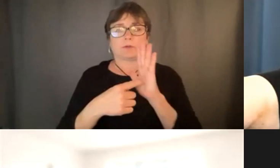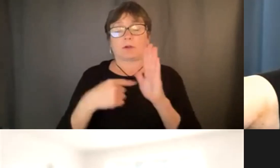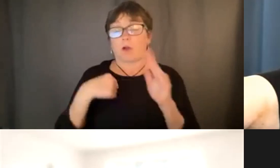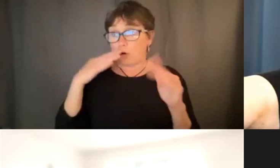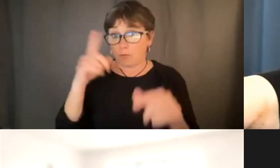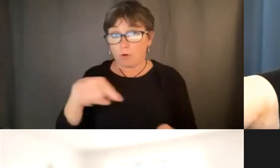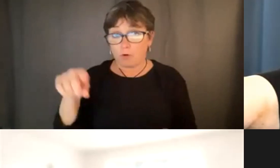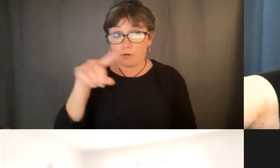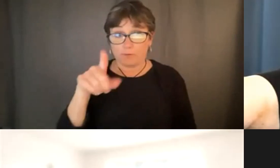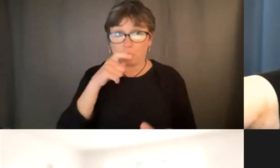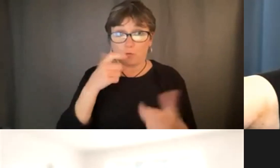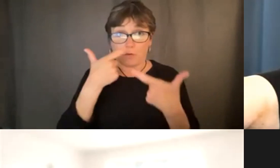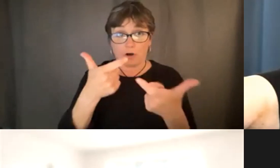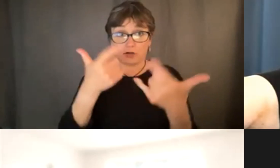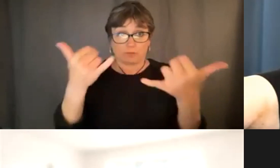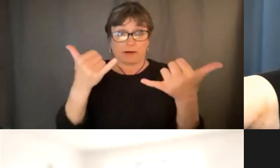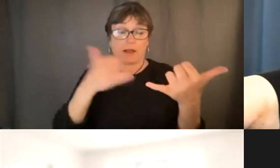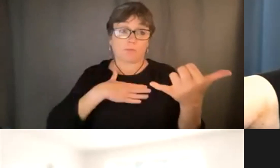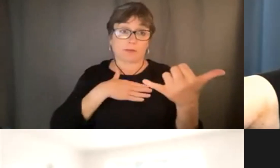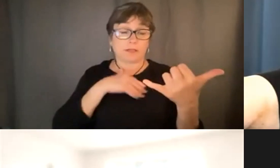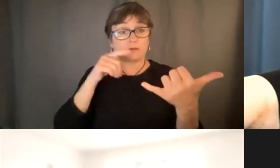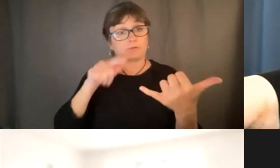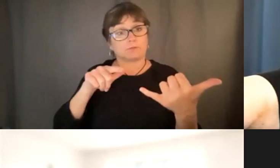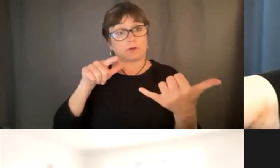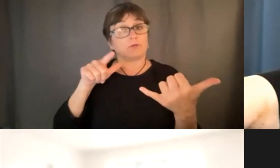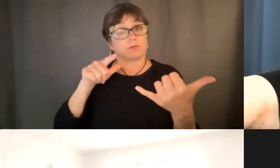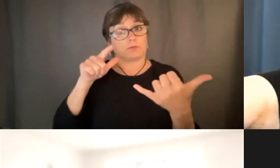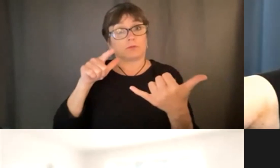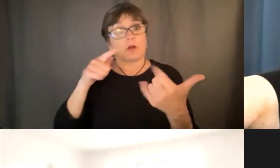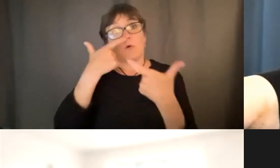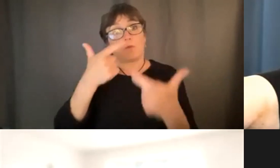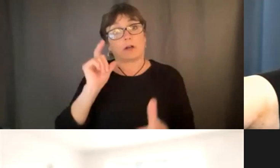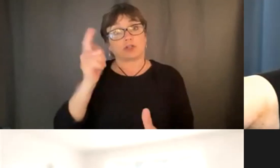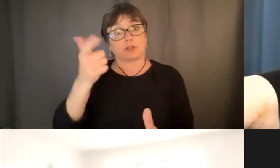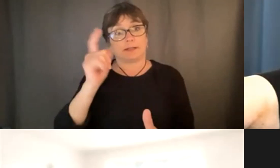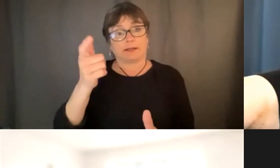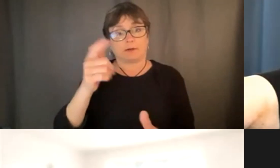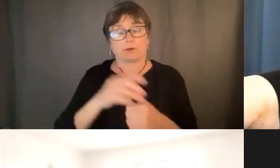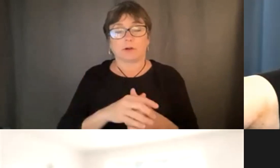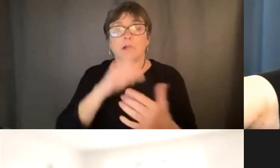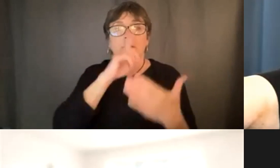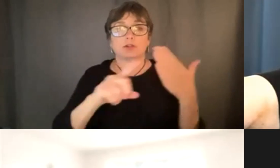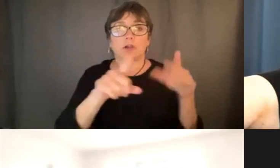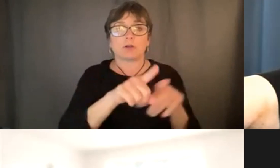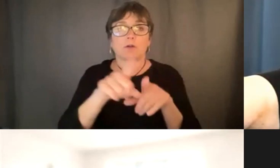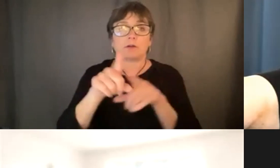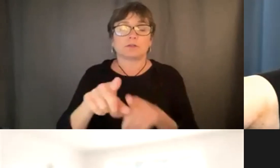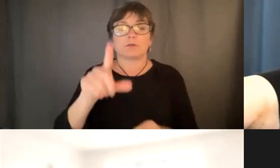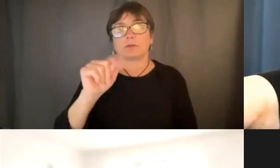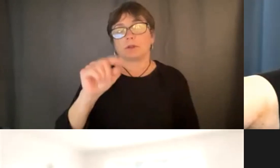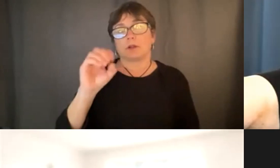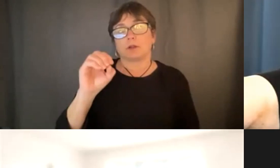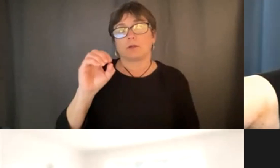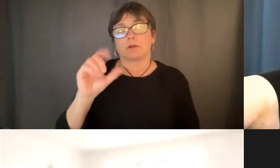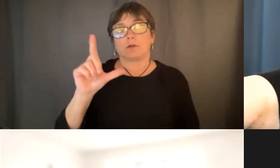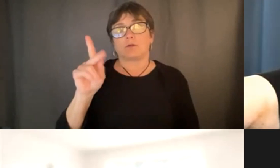share it as, if it's not ours, so share it as you wish. But check out the toolkits. There's a lot of really